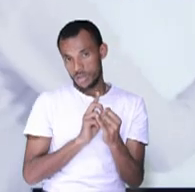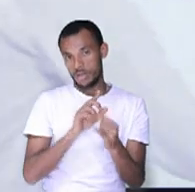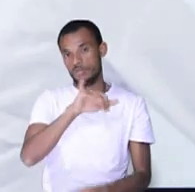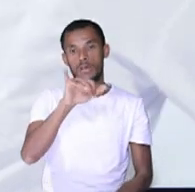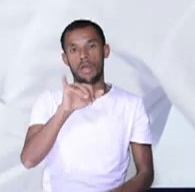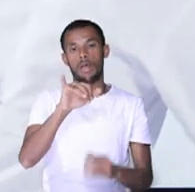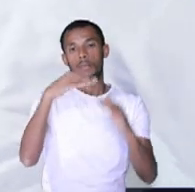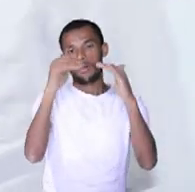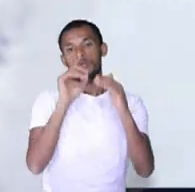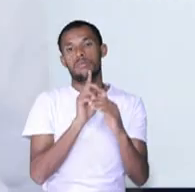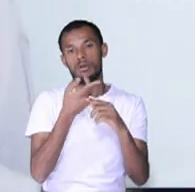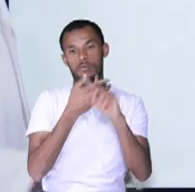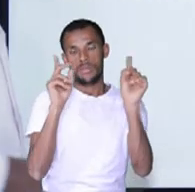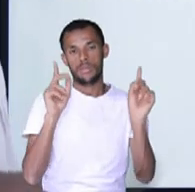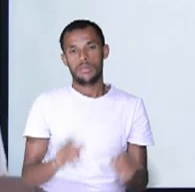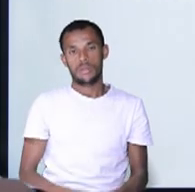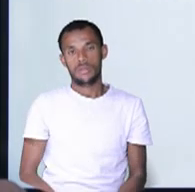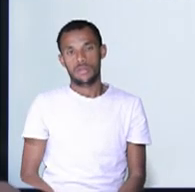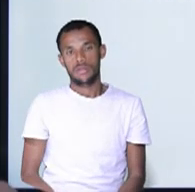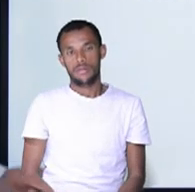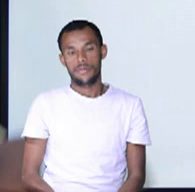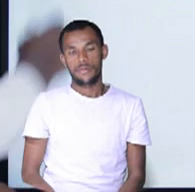similar figures, one is the enlargement of the others.